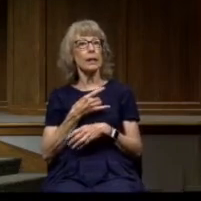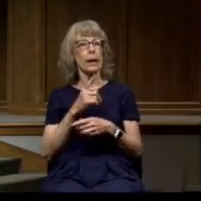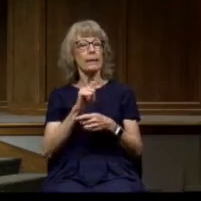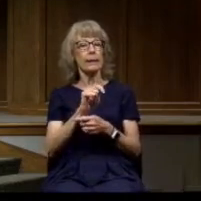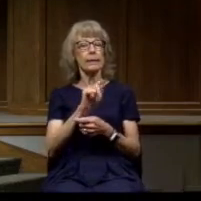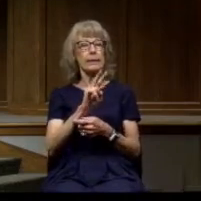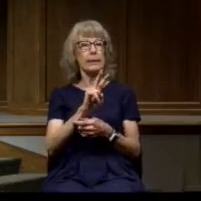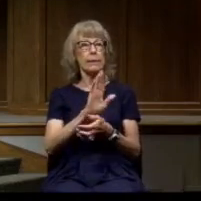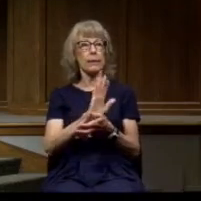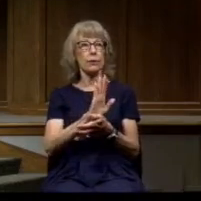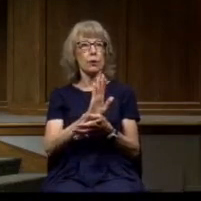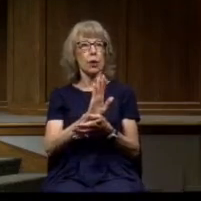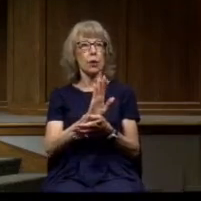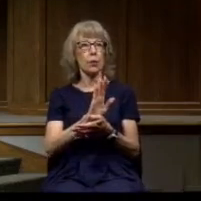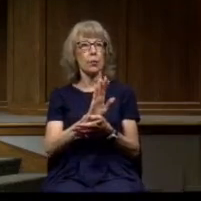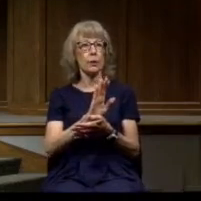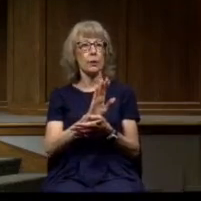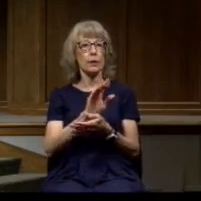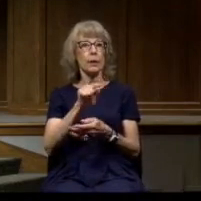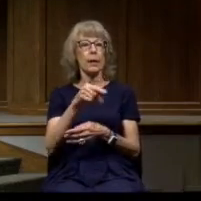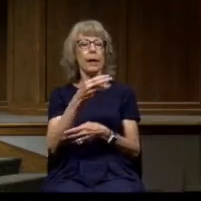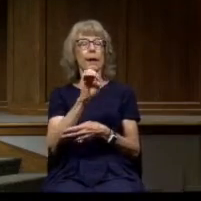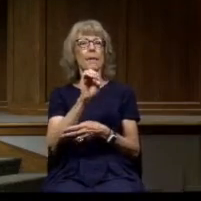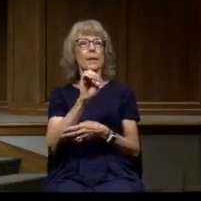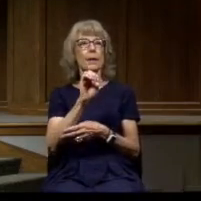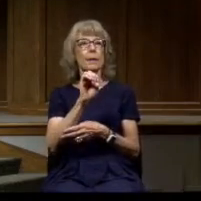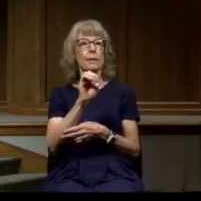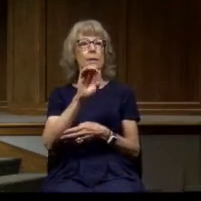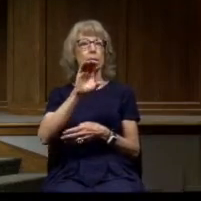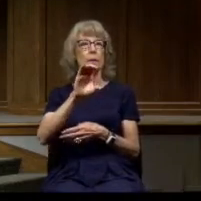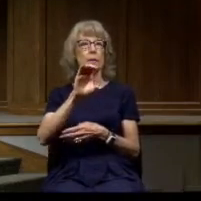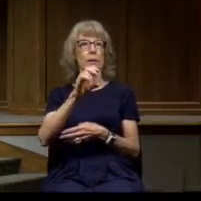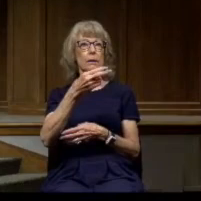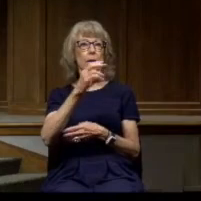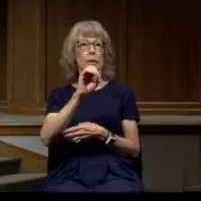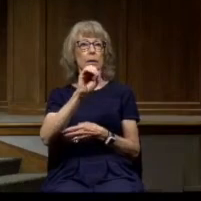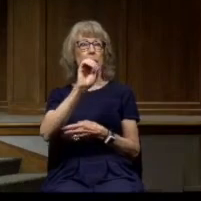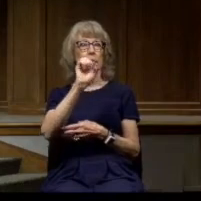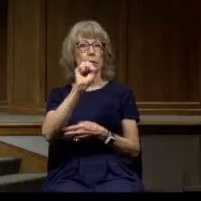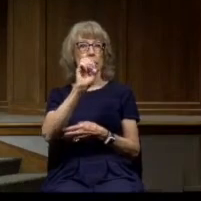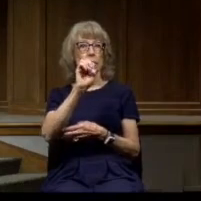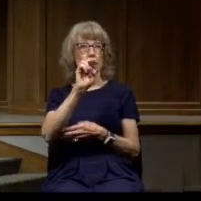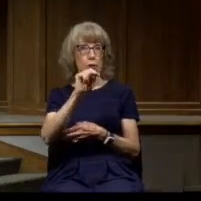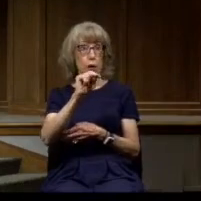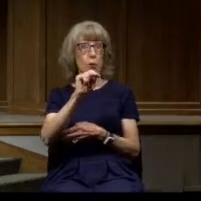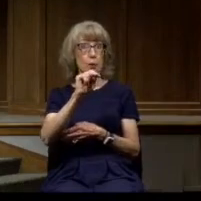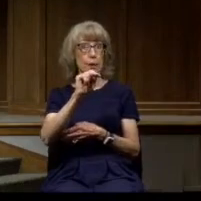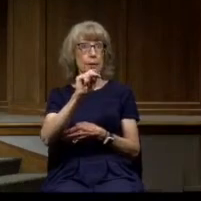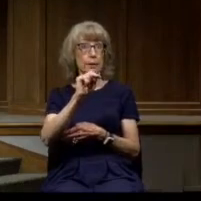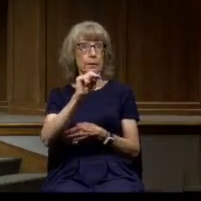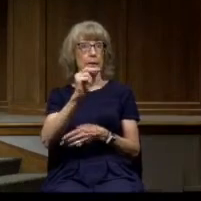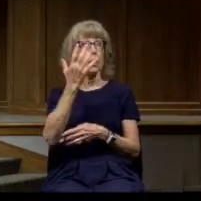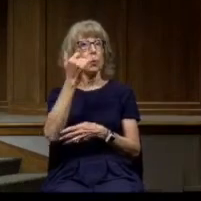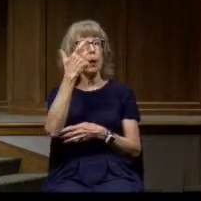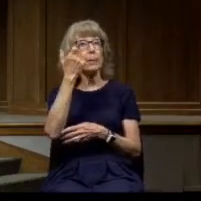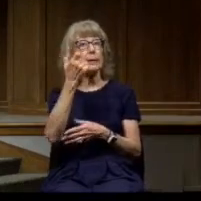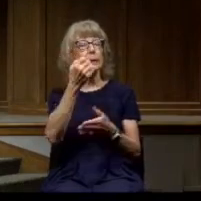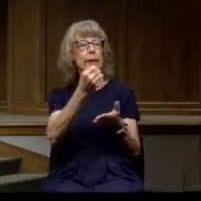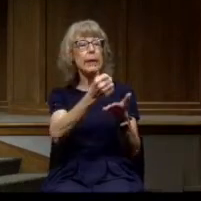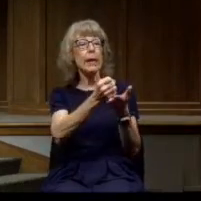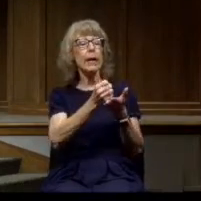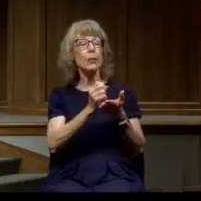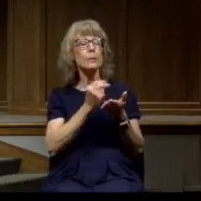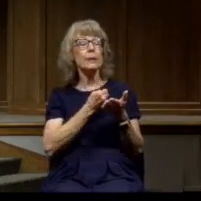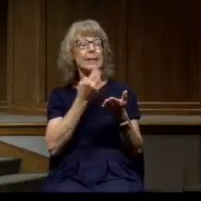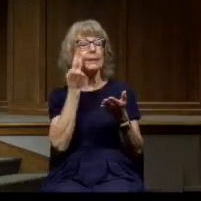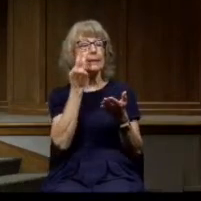many reasons, but one of the reasons I like it so much is they help us see the tension back then so we can relate to it. So